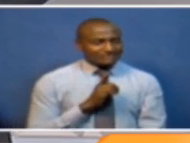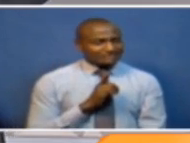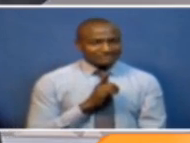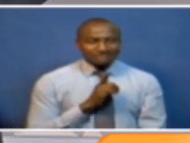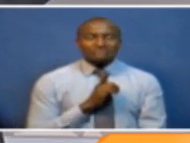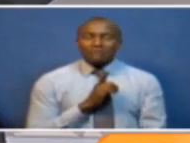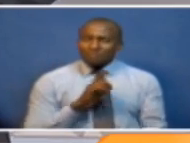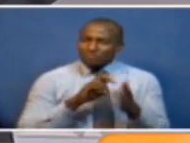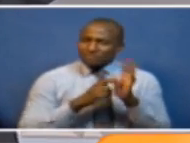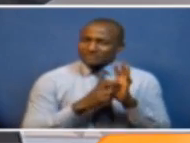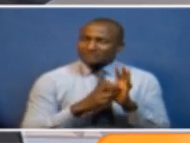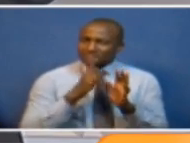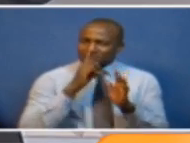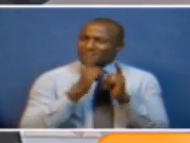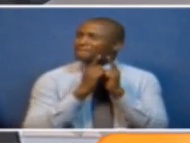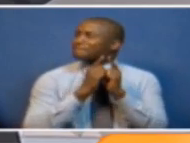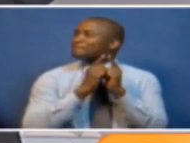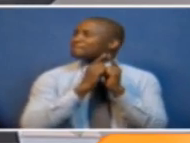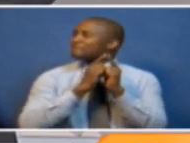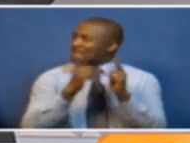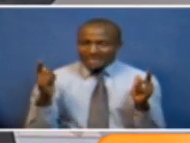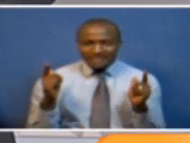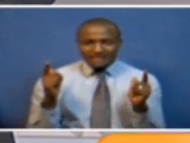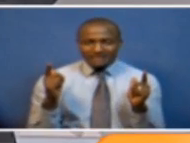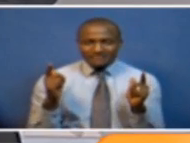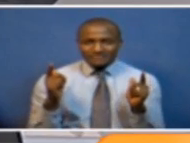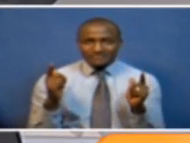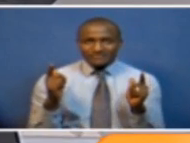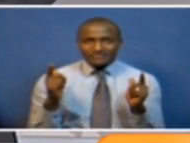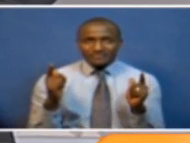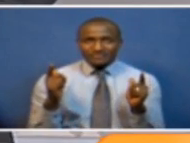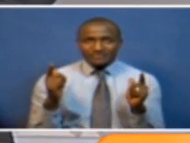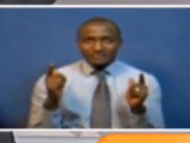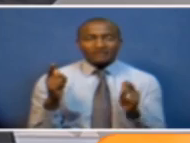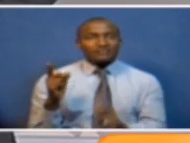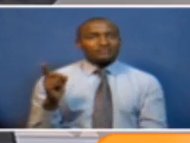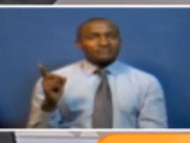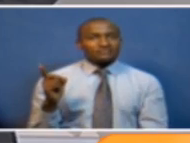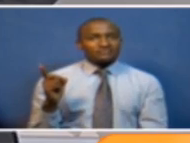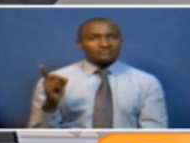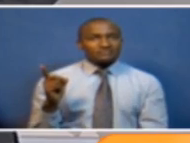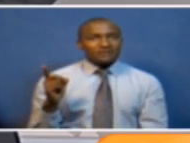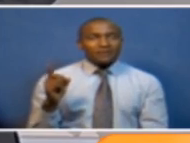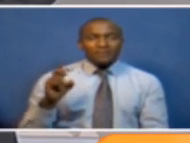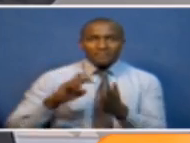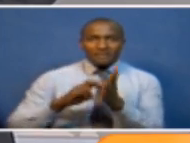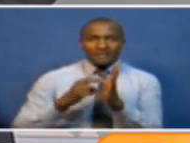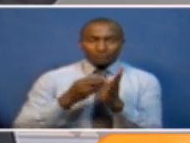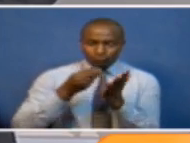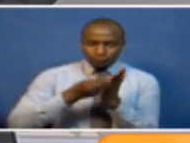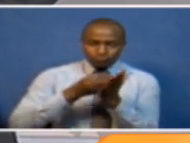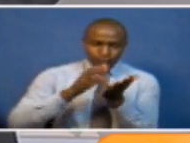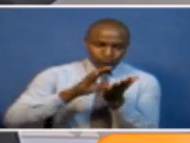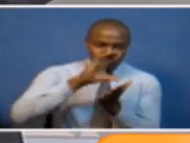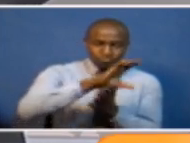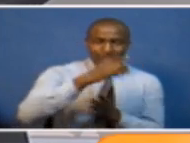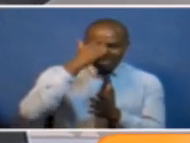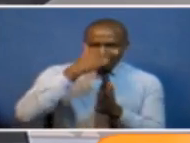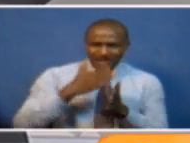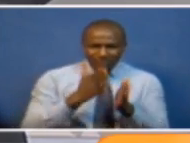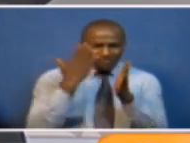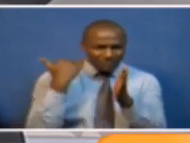in Kenya's history. More than twice what is the cost of to finance the Thika Superhighway. But